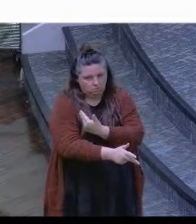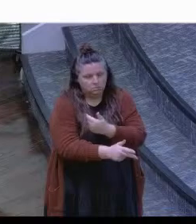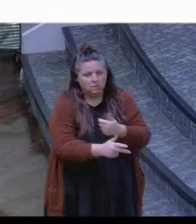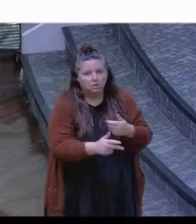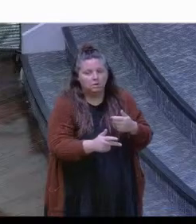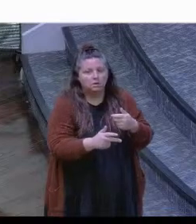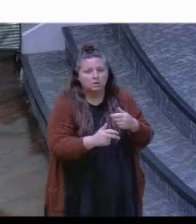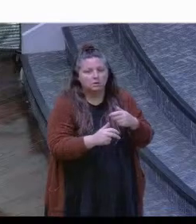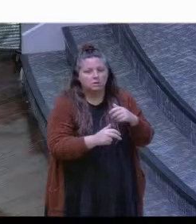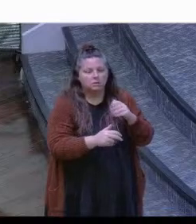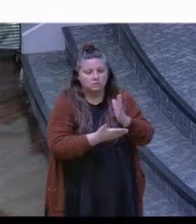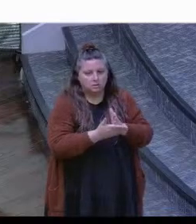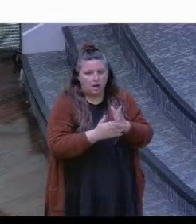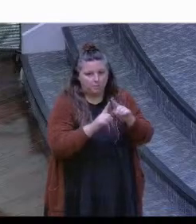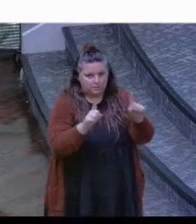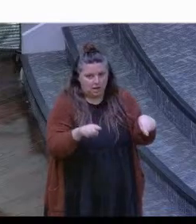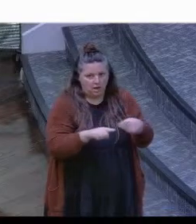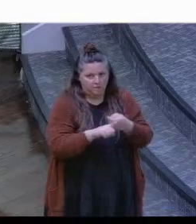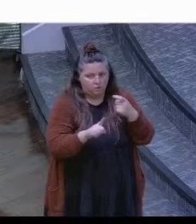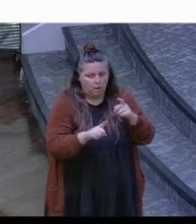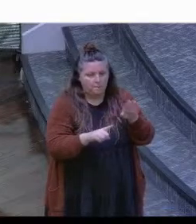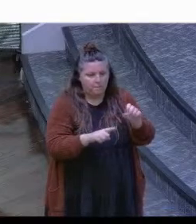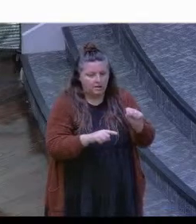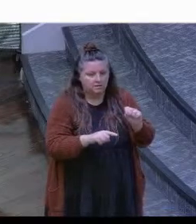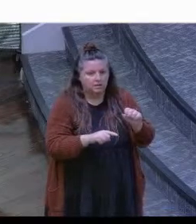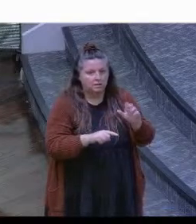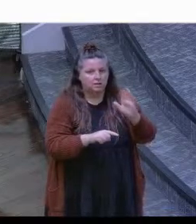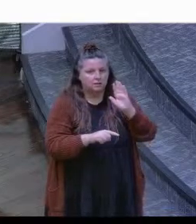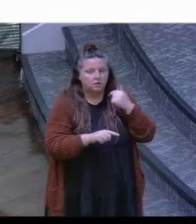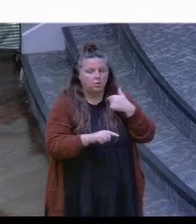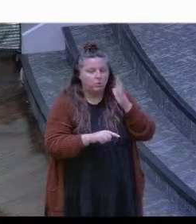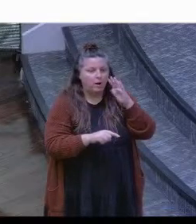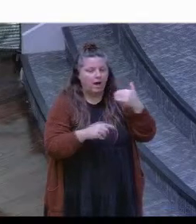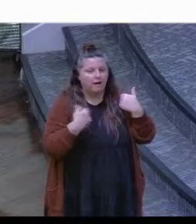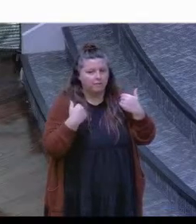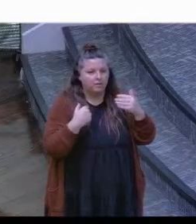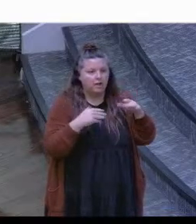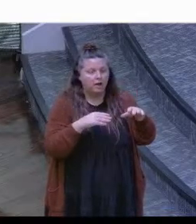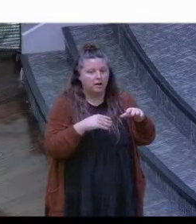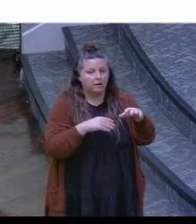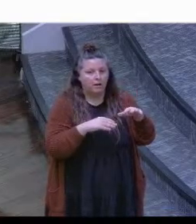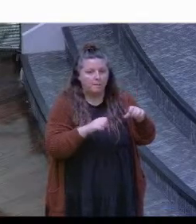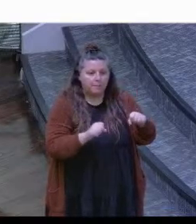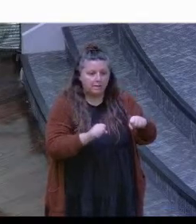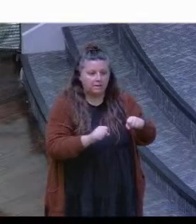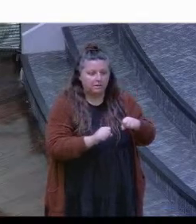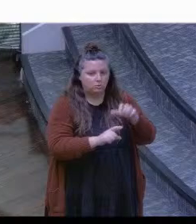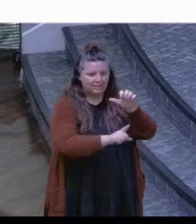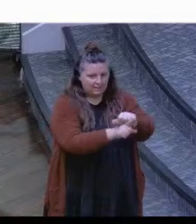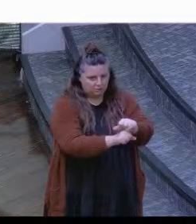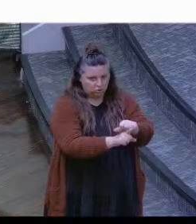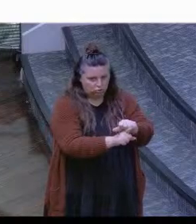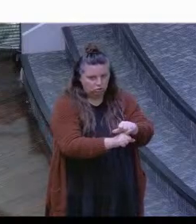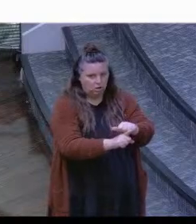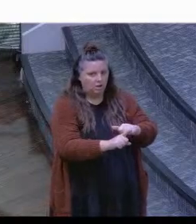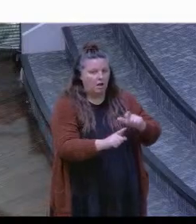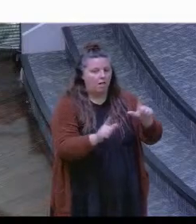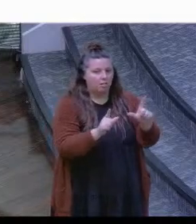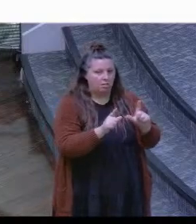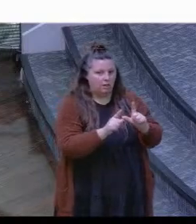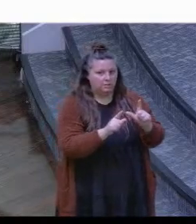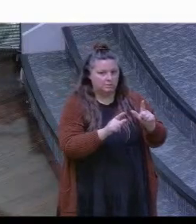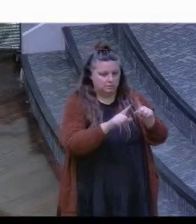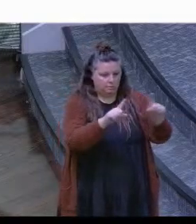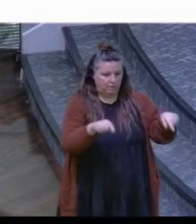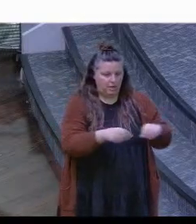that'll give us the ability to record those license plate numbers and do ticketing with those in enforcement. So we're excited about that.